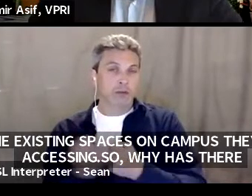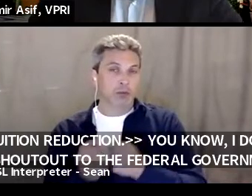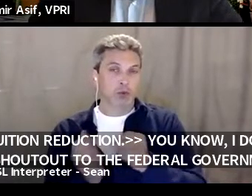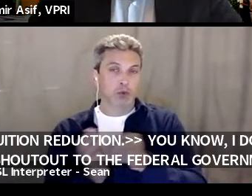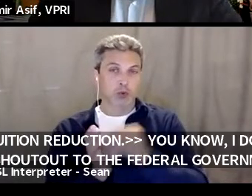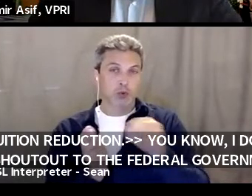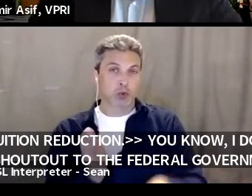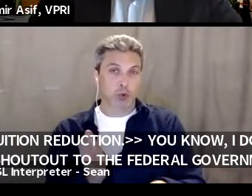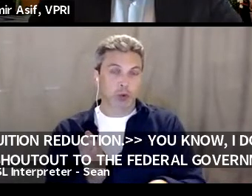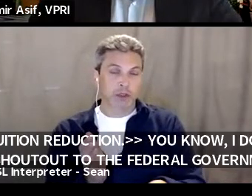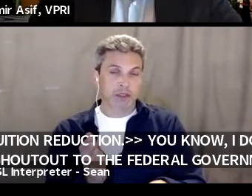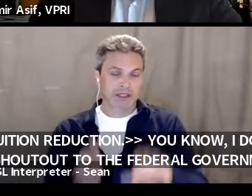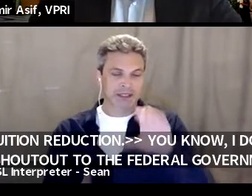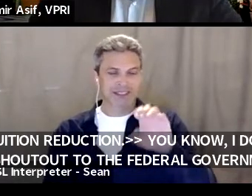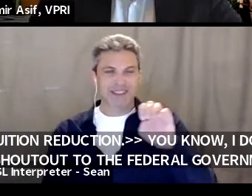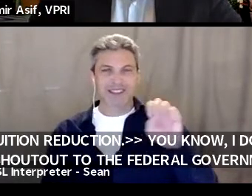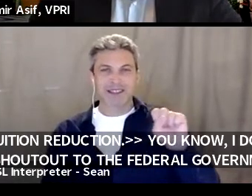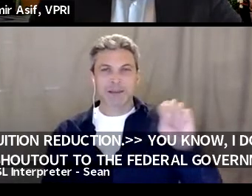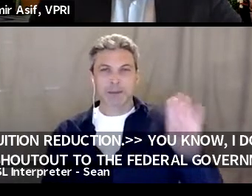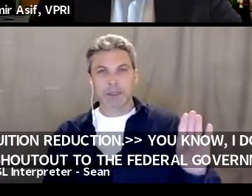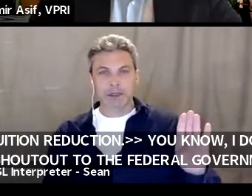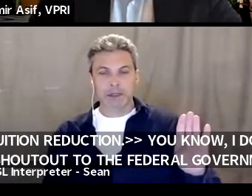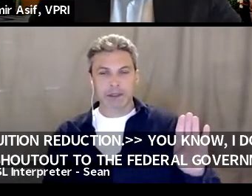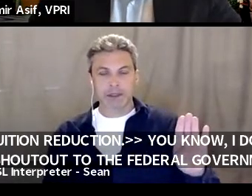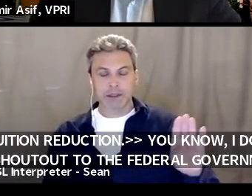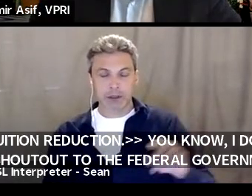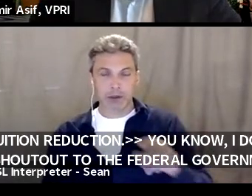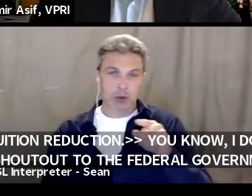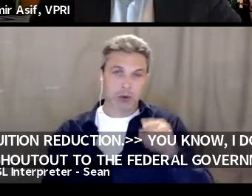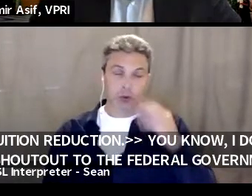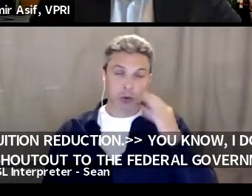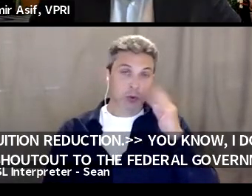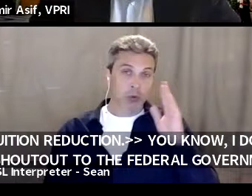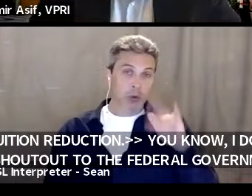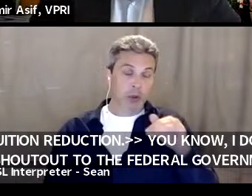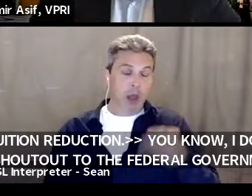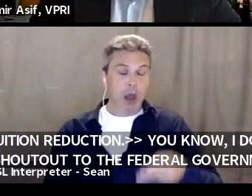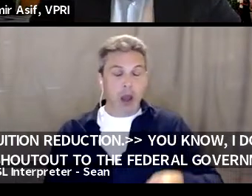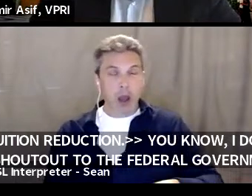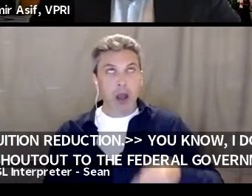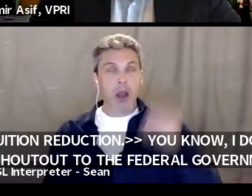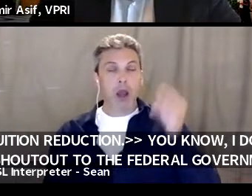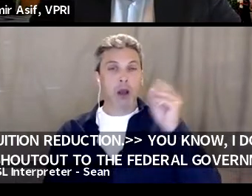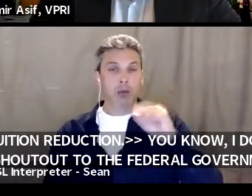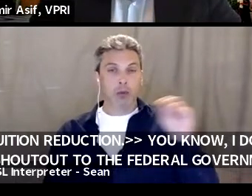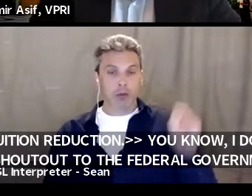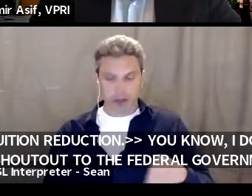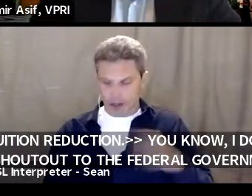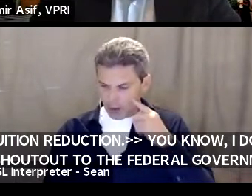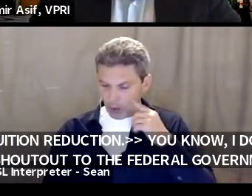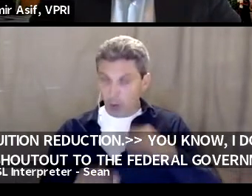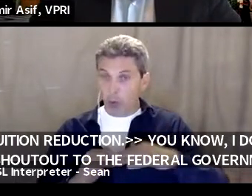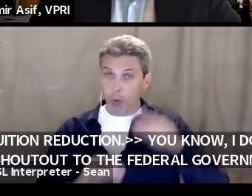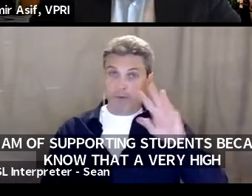students, because honestly, we know that a very high percentage, over 60% of York students